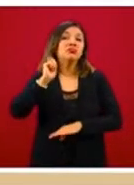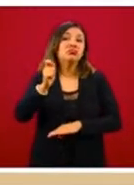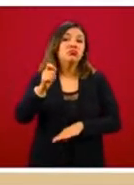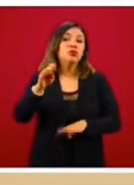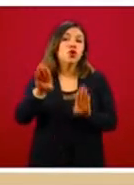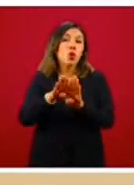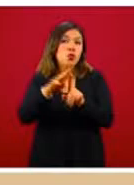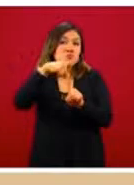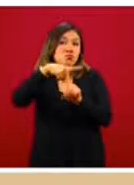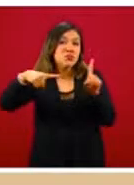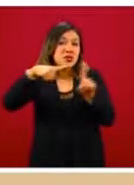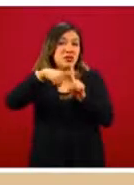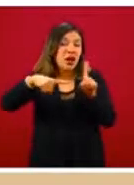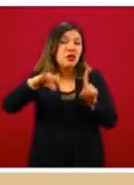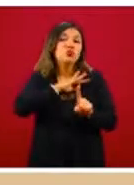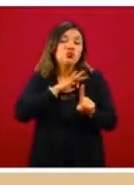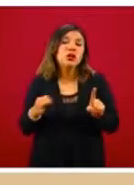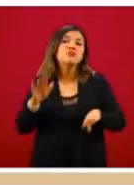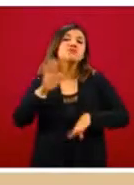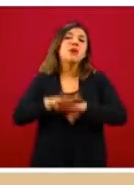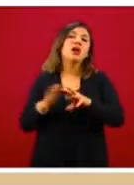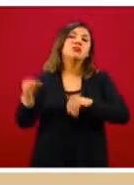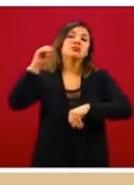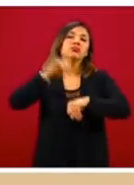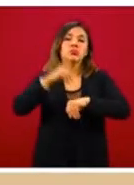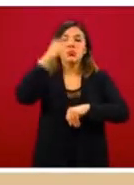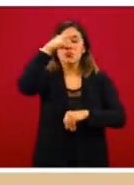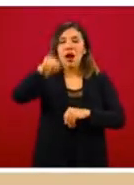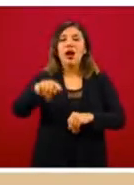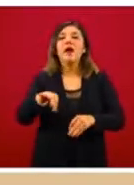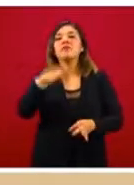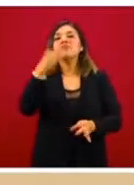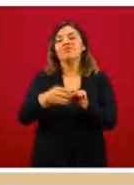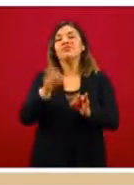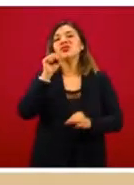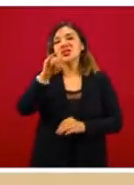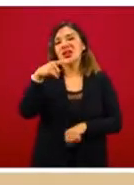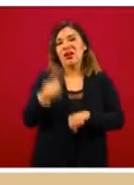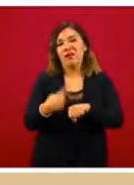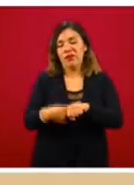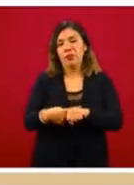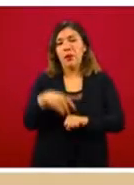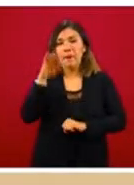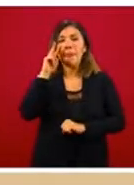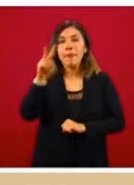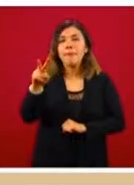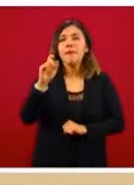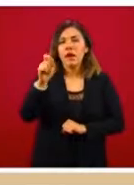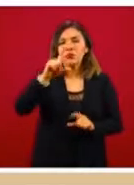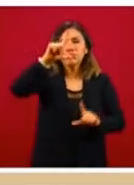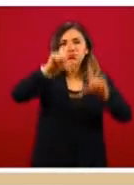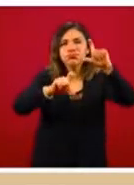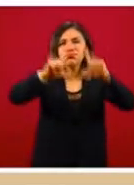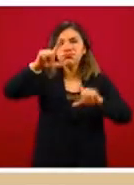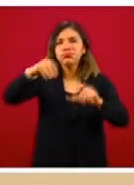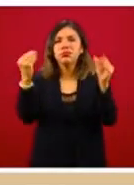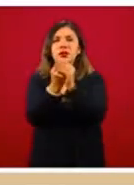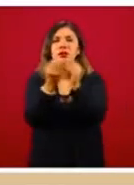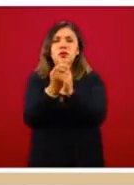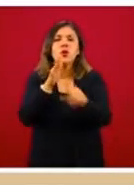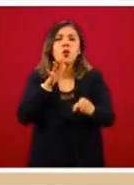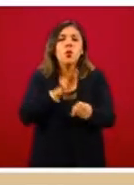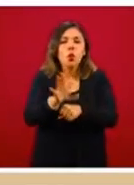having COVID. So at least half of these have been added on to our number of confirmed cases.